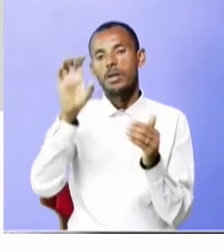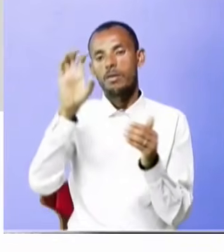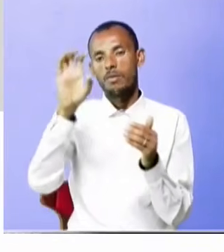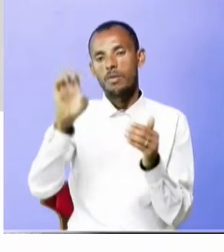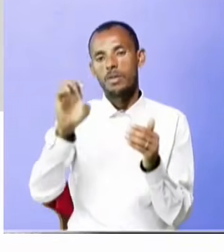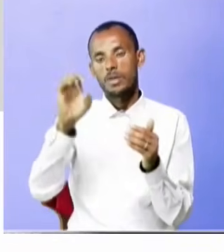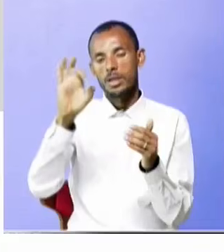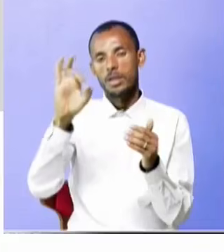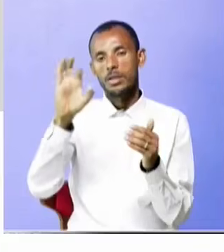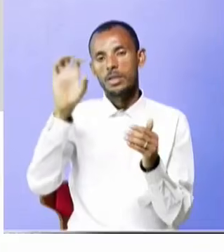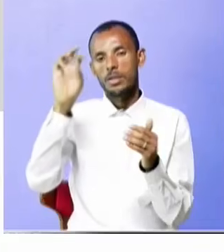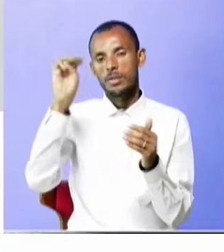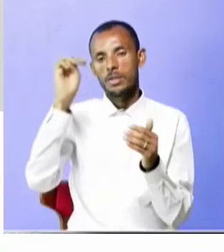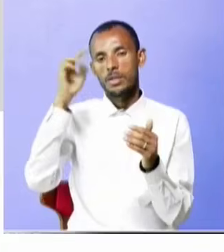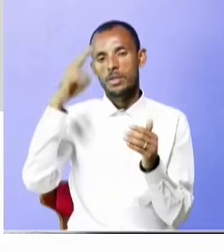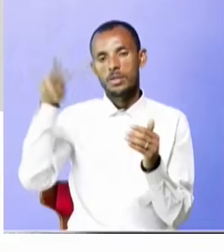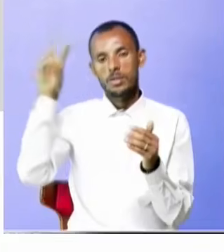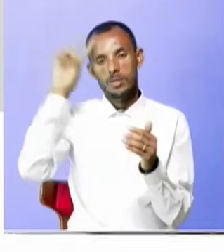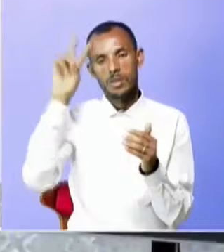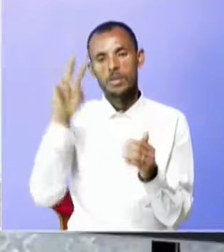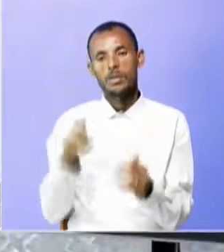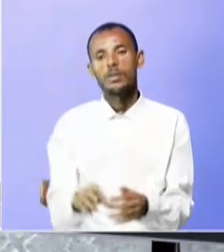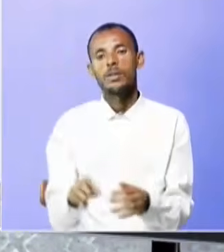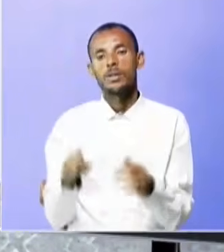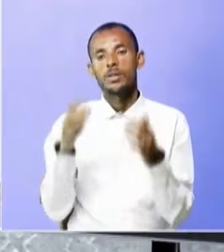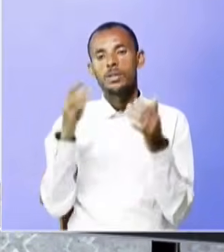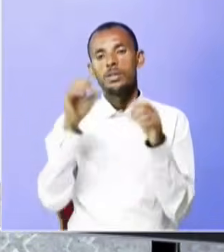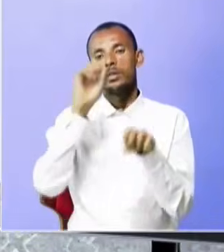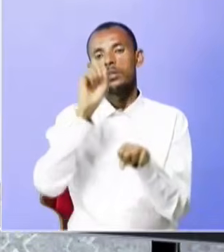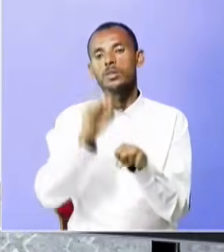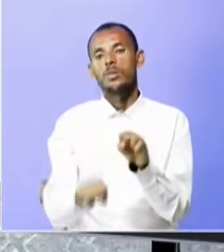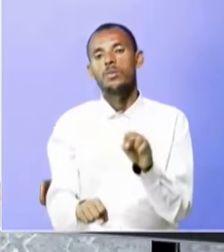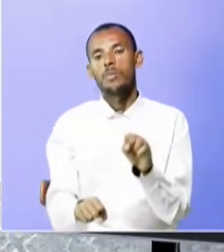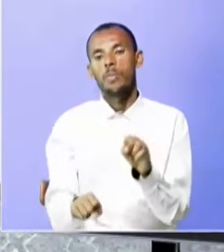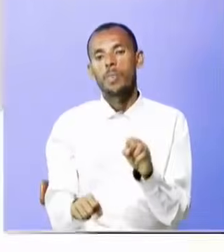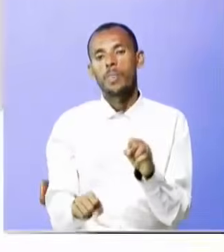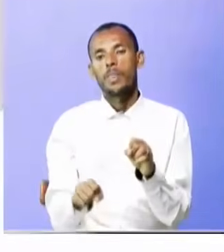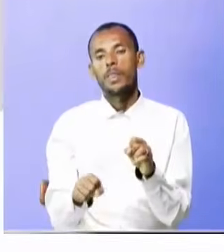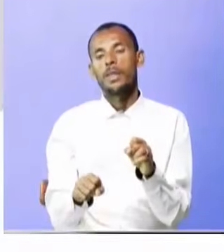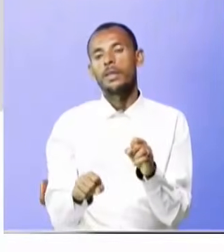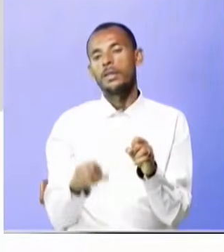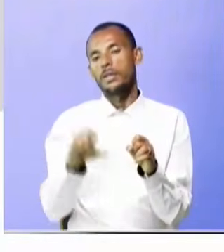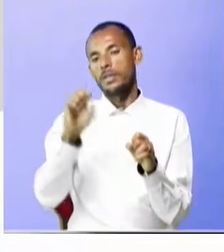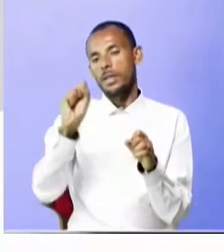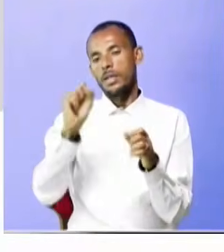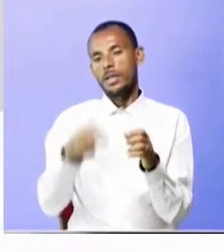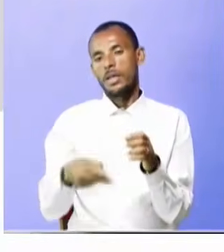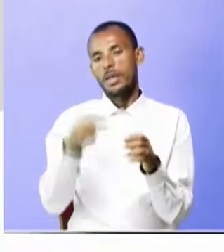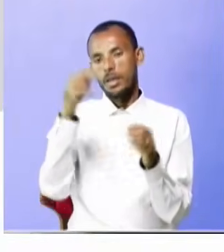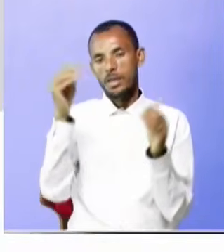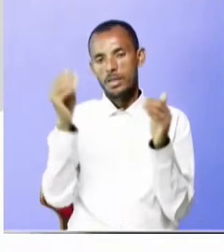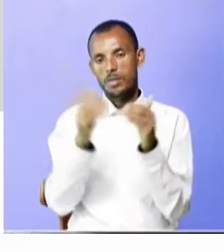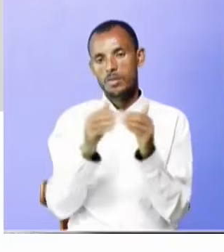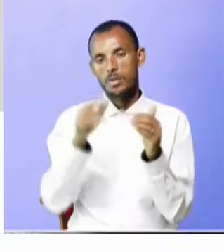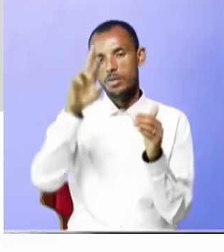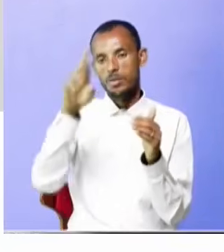149 centimeter square. Okay, so the slant height becomes square root